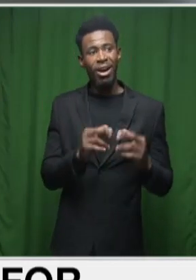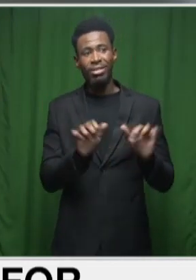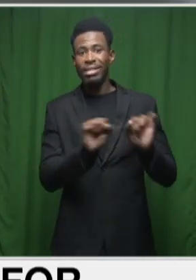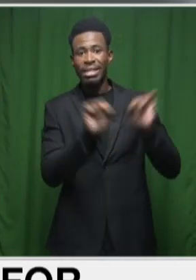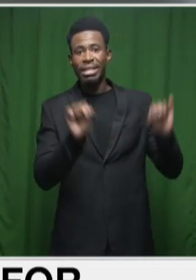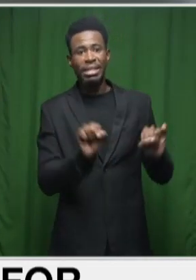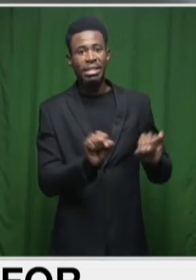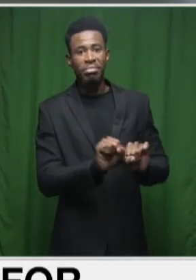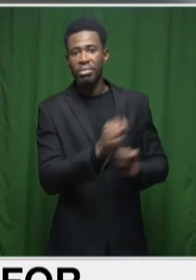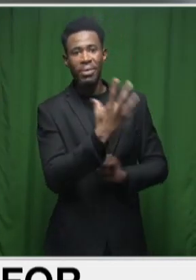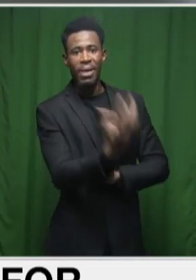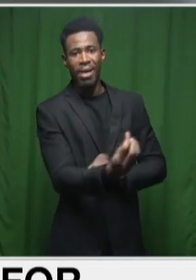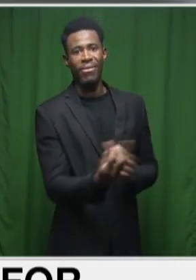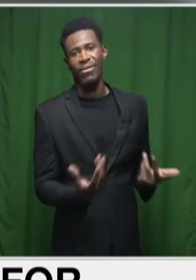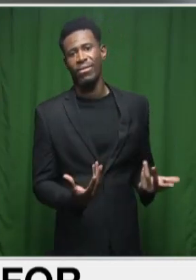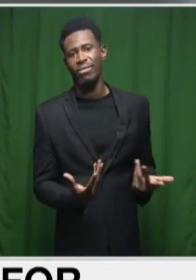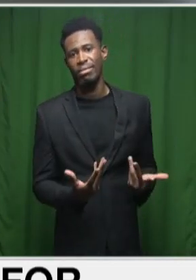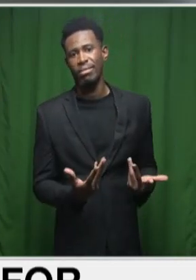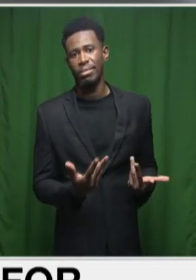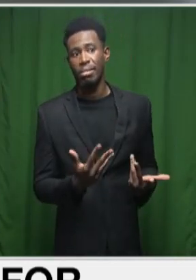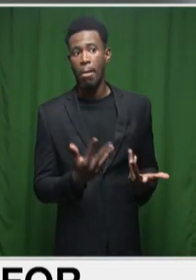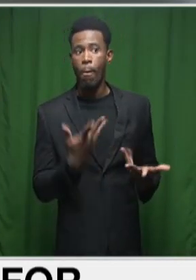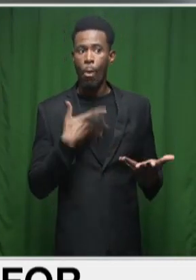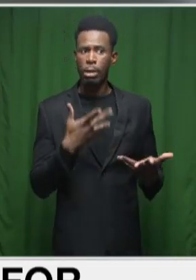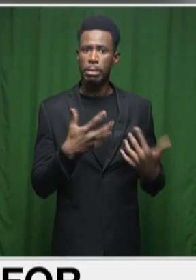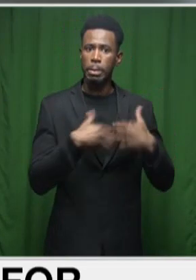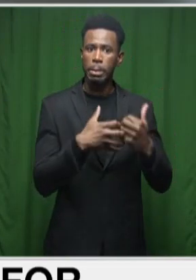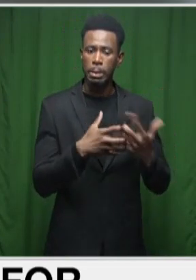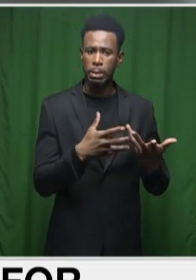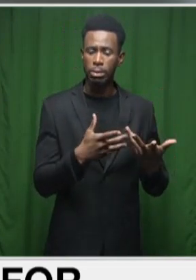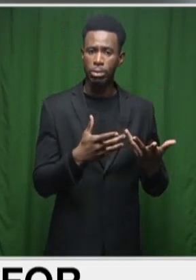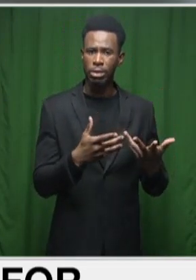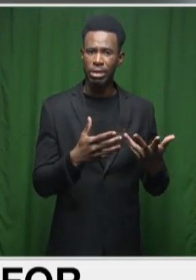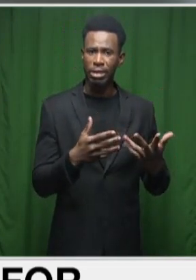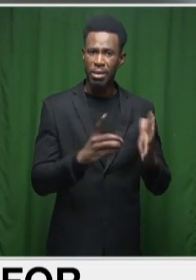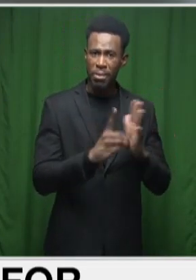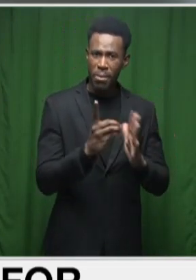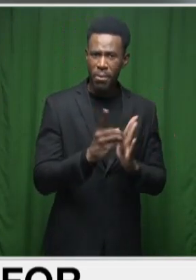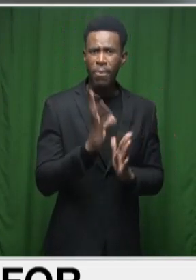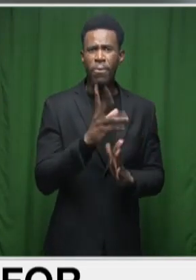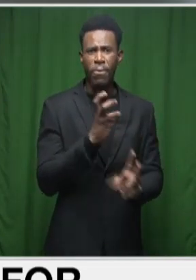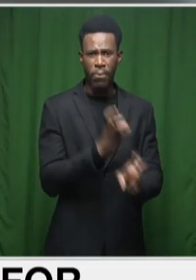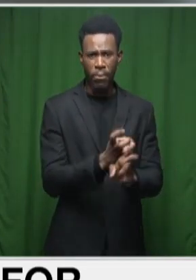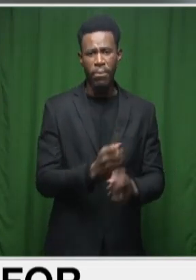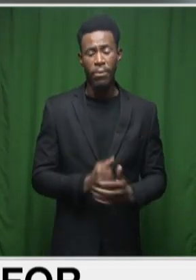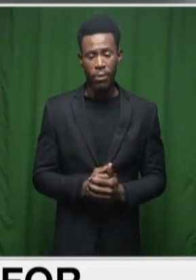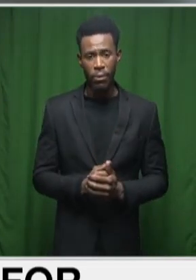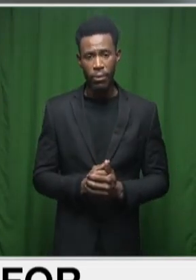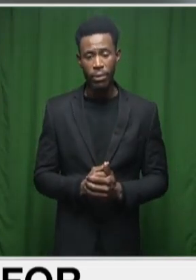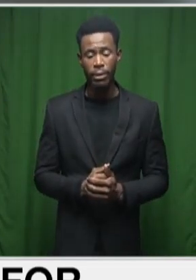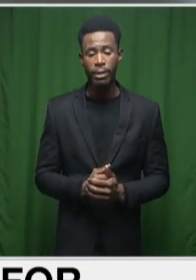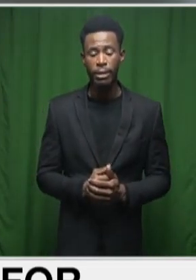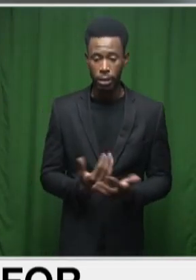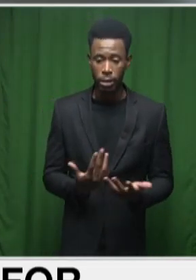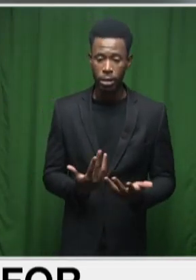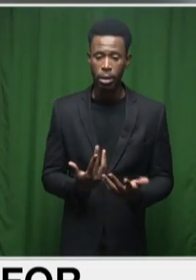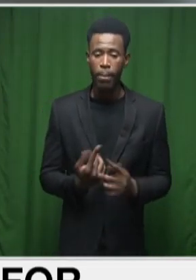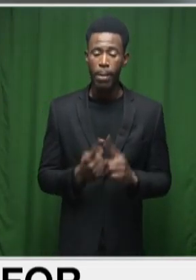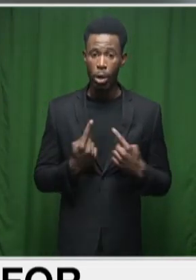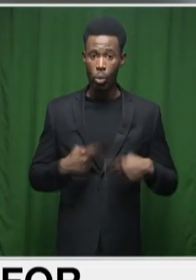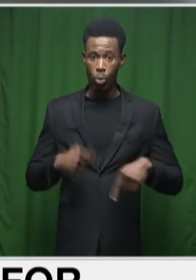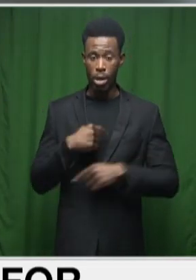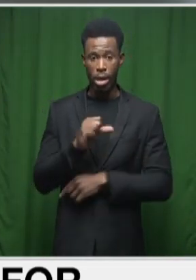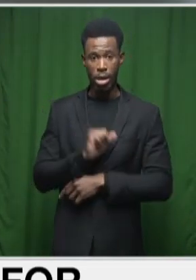contributing to global climate, global, greenhouse gas emissions, so we should have a